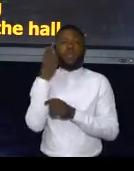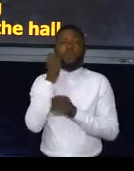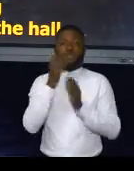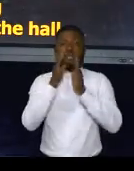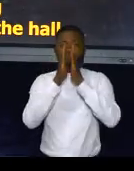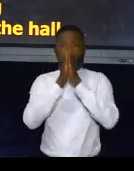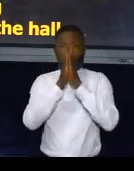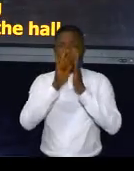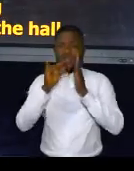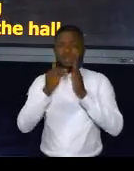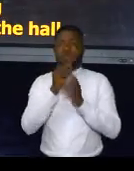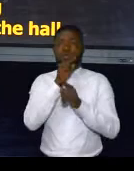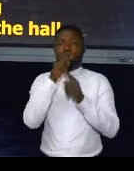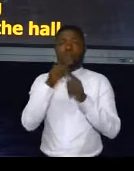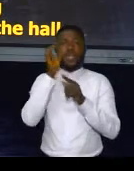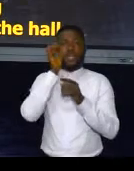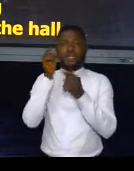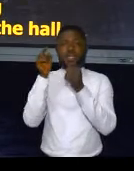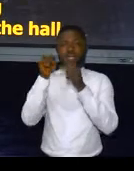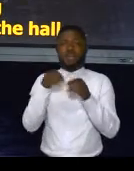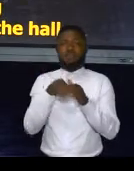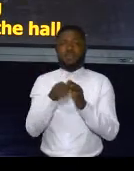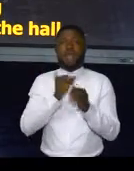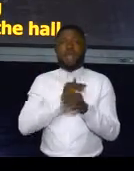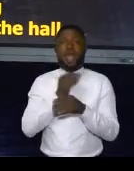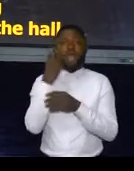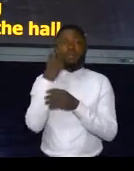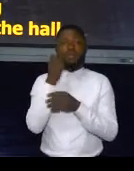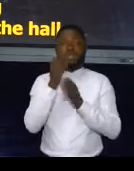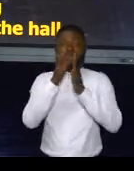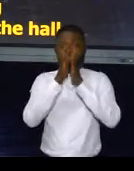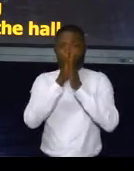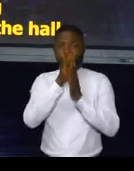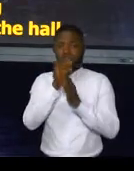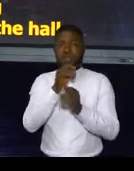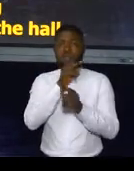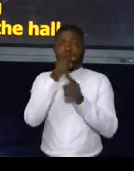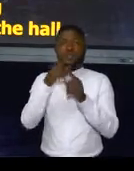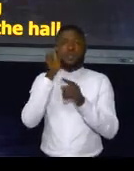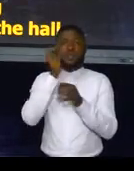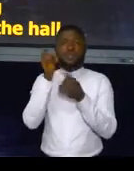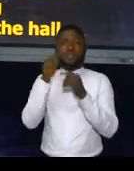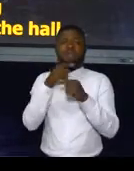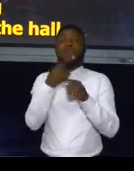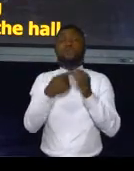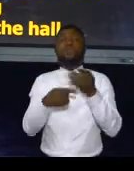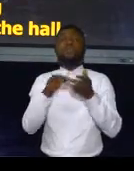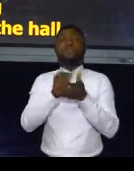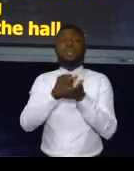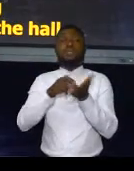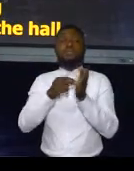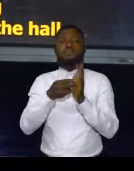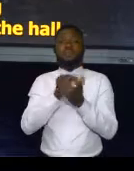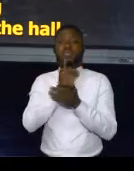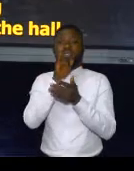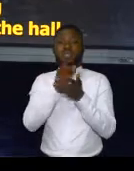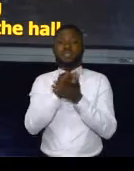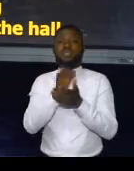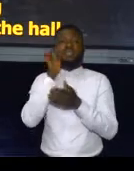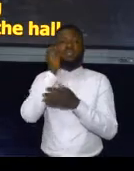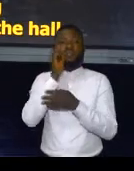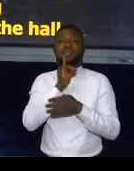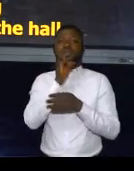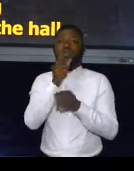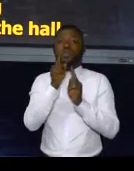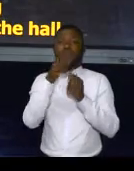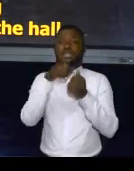I was praying when he came in. I was praying when he came. What that means is that